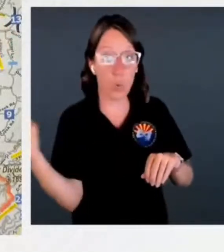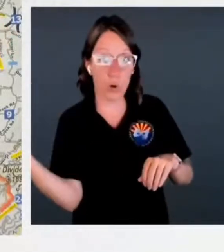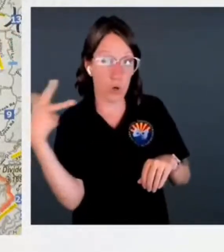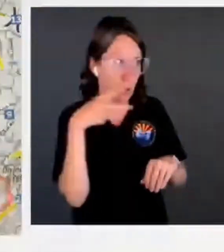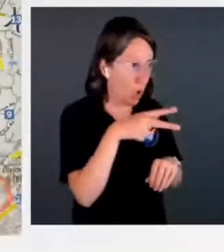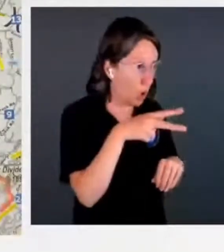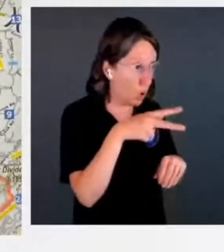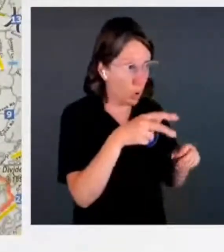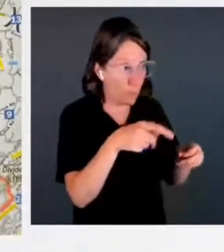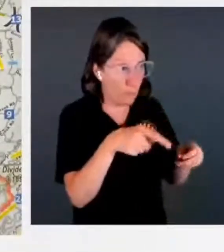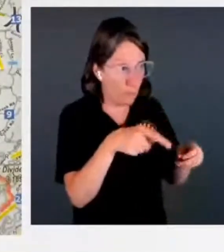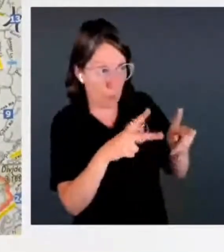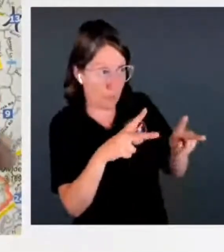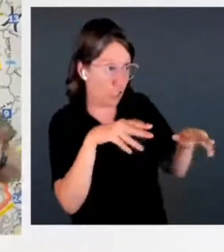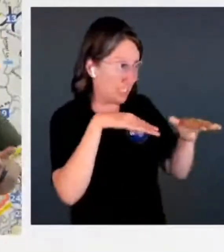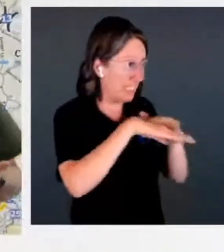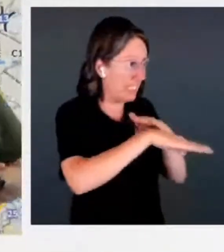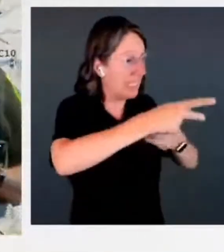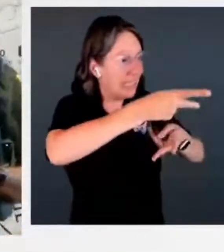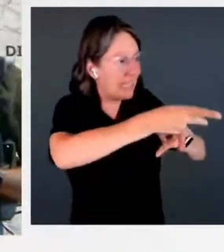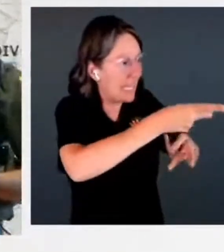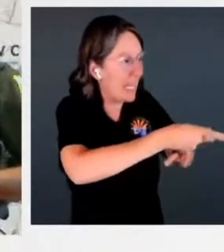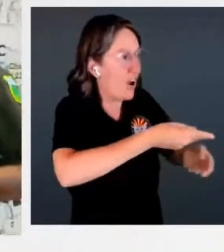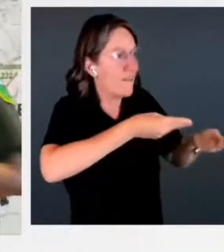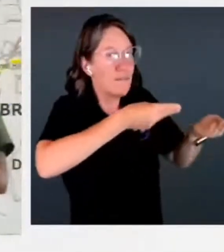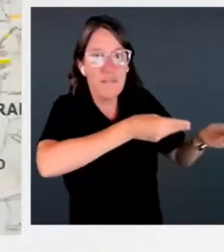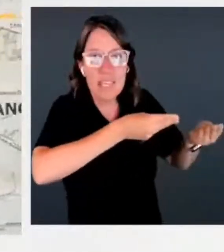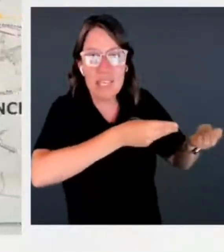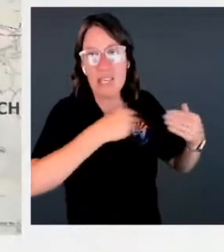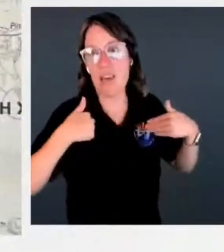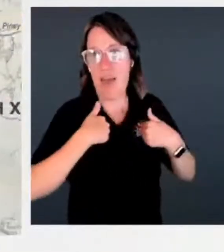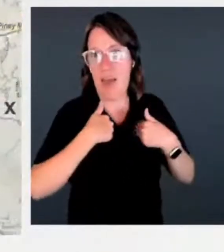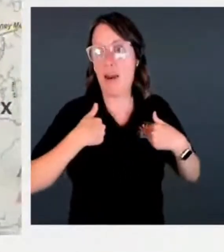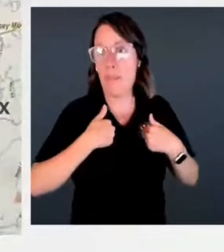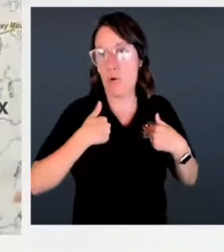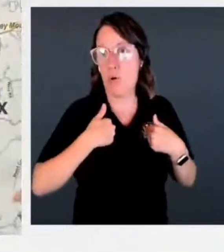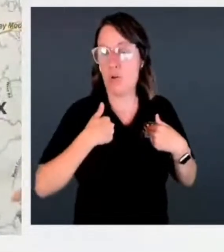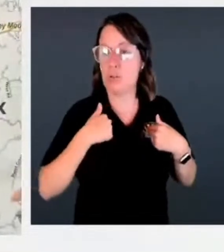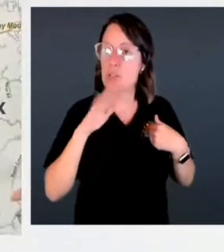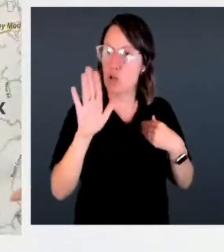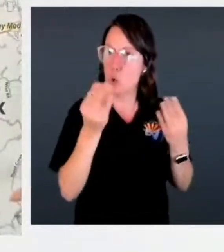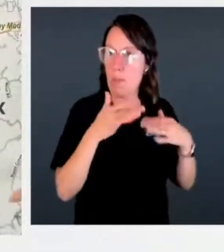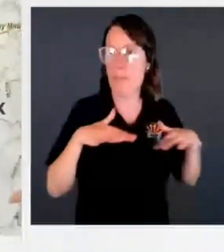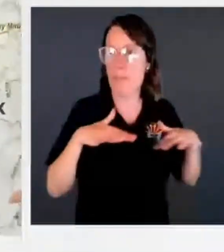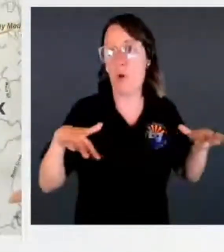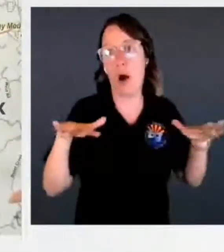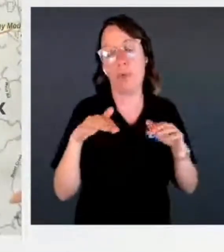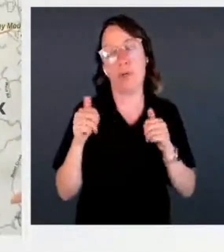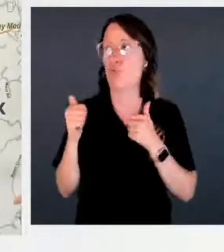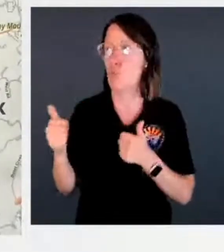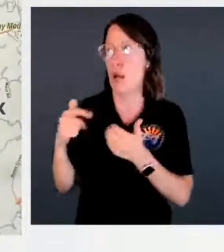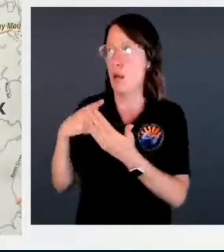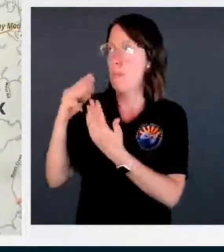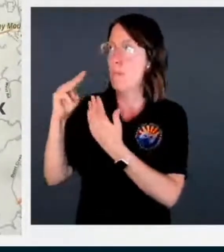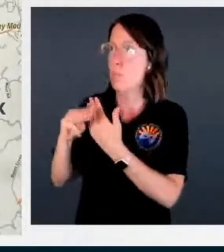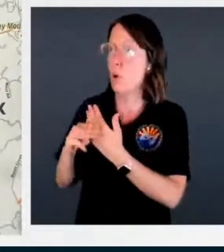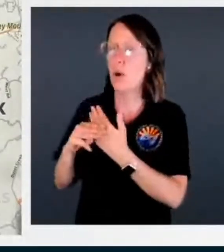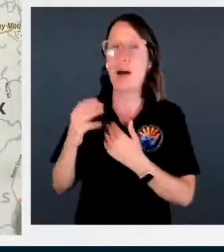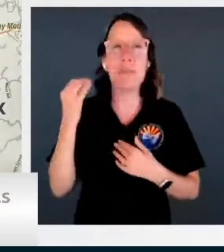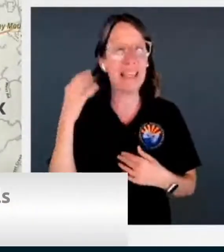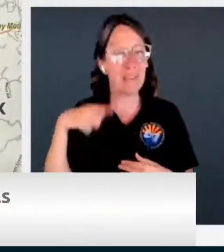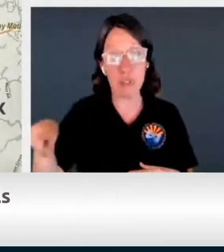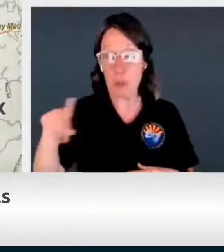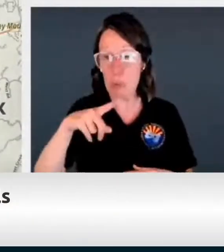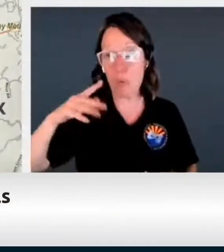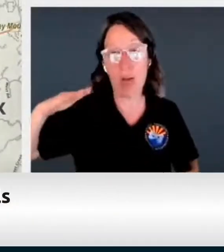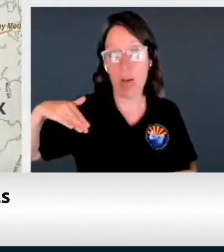of livestock and things that are going on your property. So that's a great program. For people that didn't do